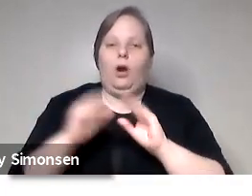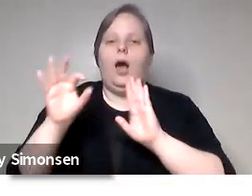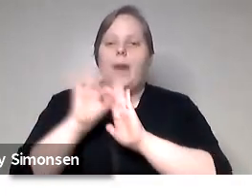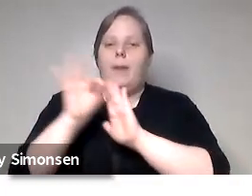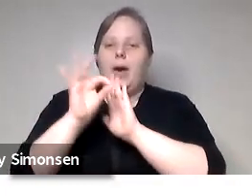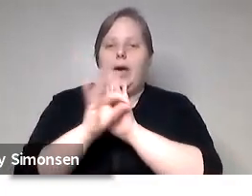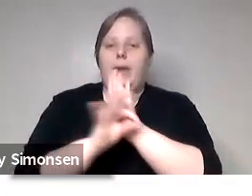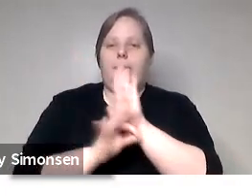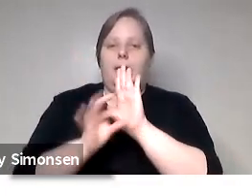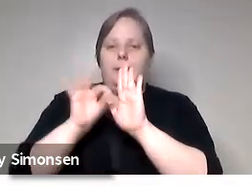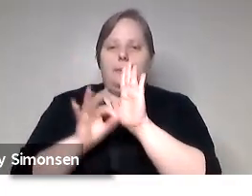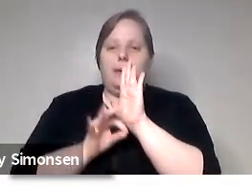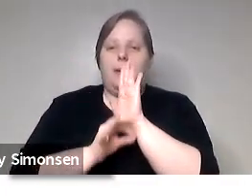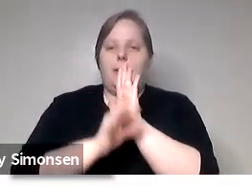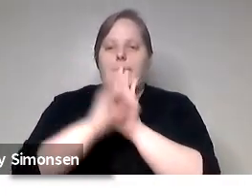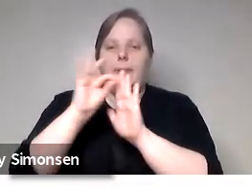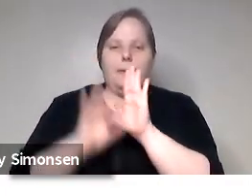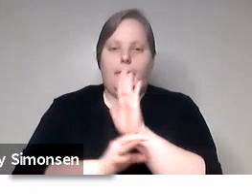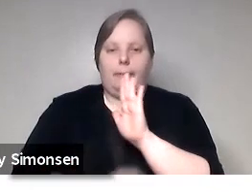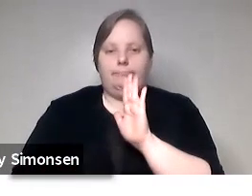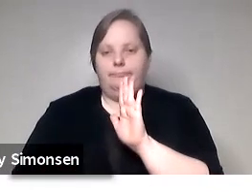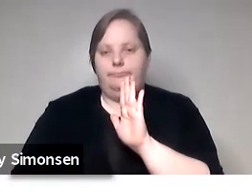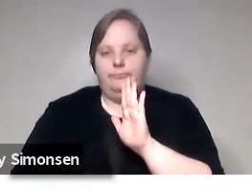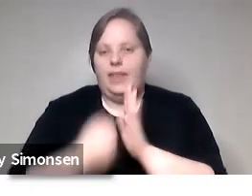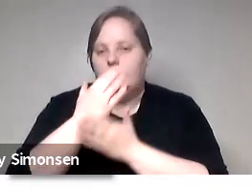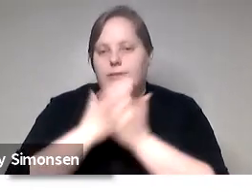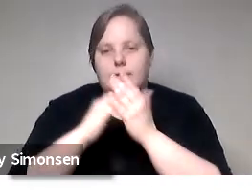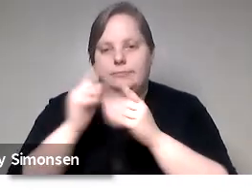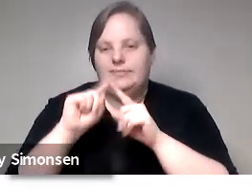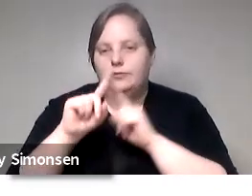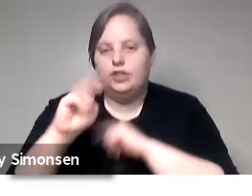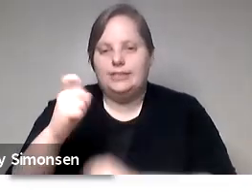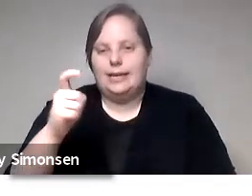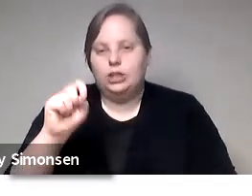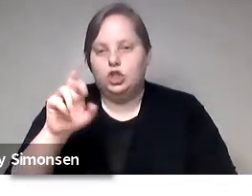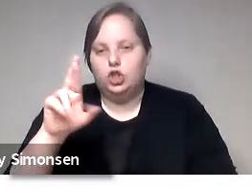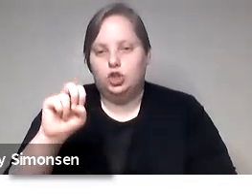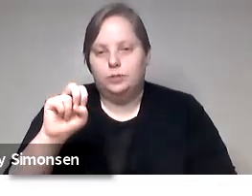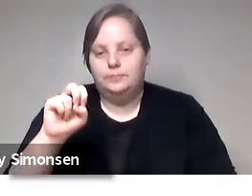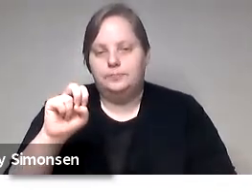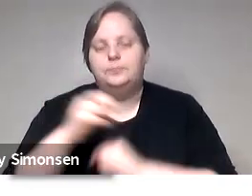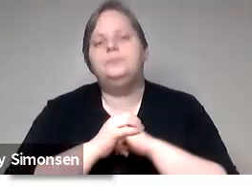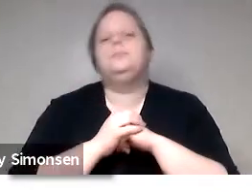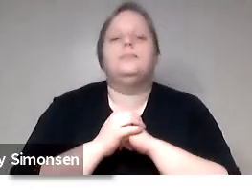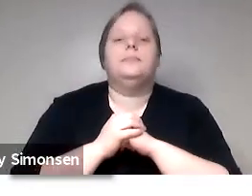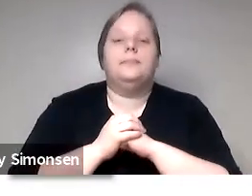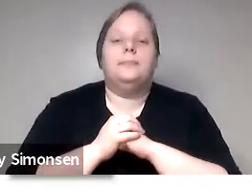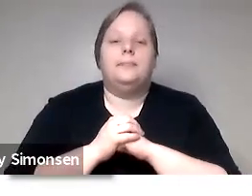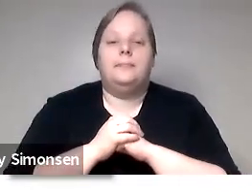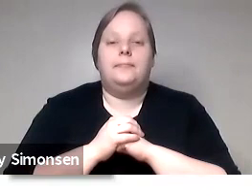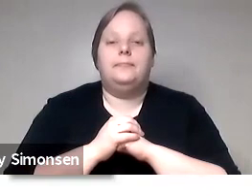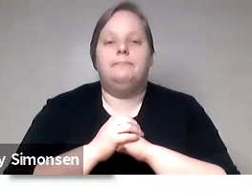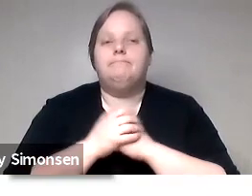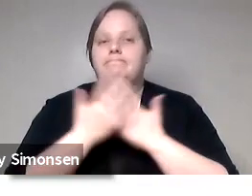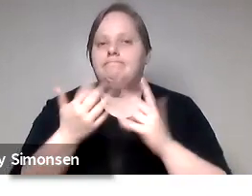every button covered with a bump dot of some texture. And it's, how do you